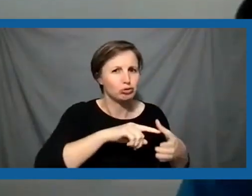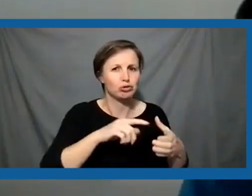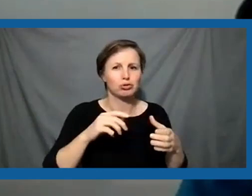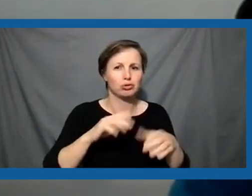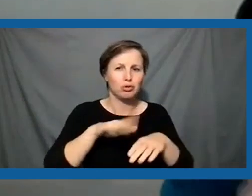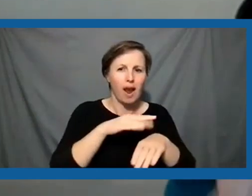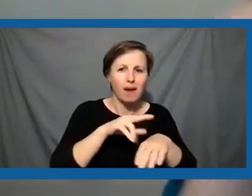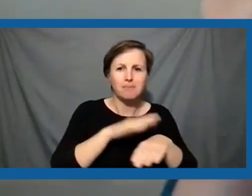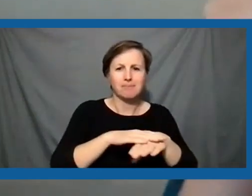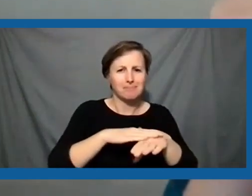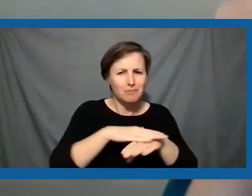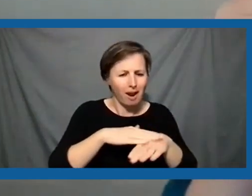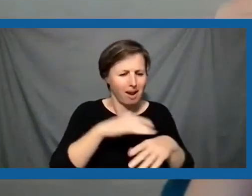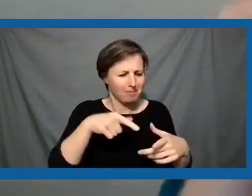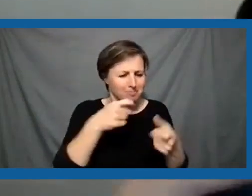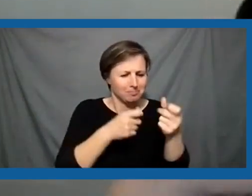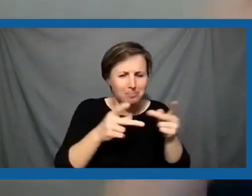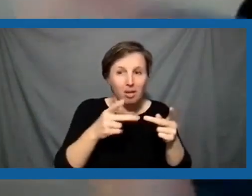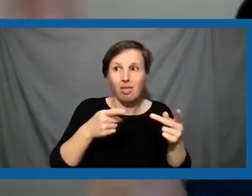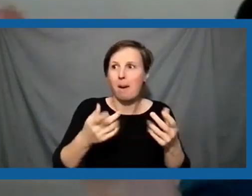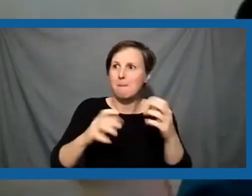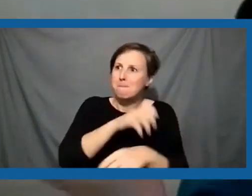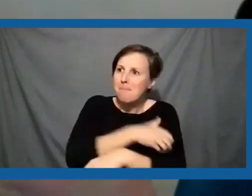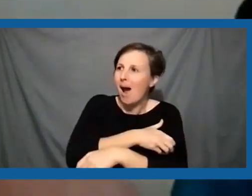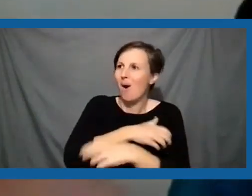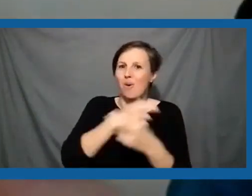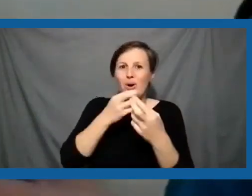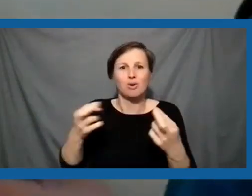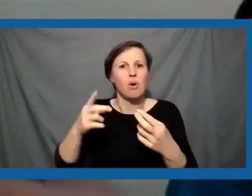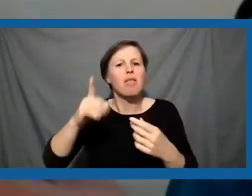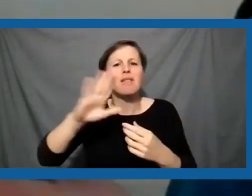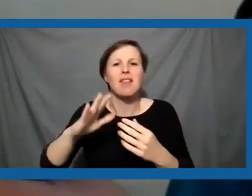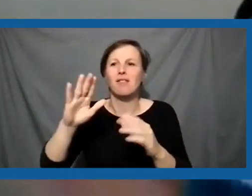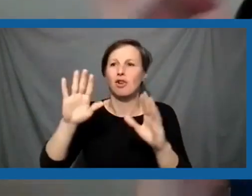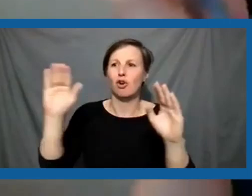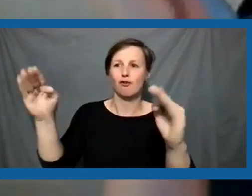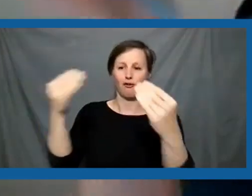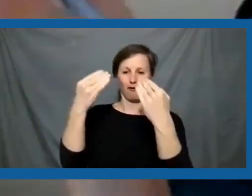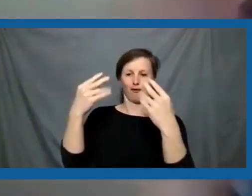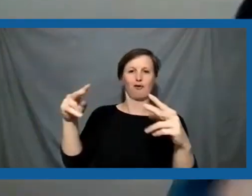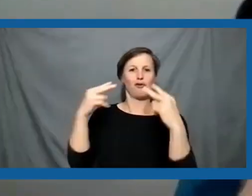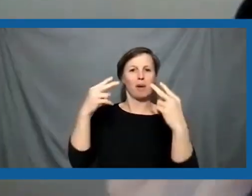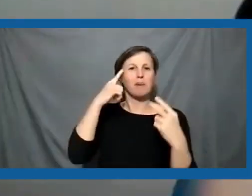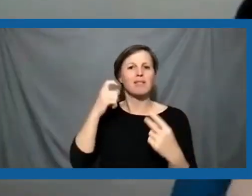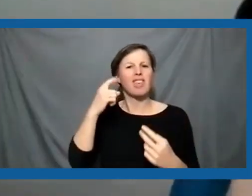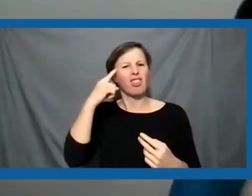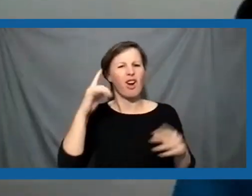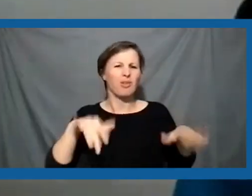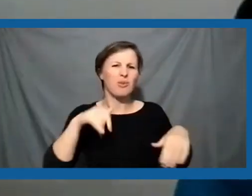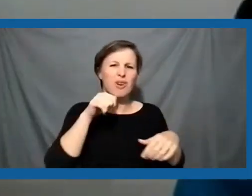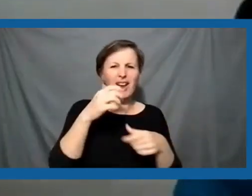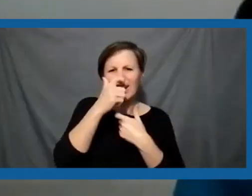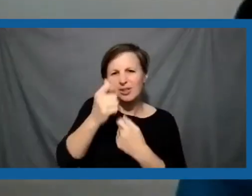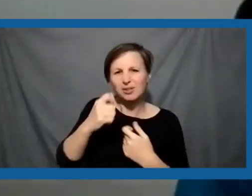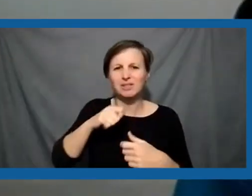a resource. And they never campaigned to us before because we weren't interested or didn't vote, whatever their reasons. But now